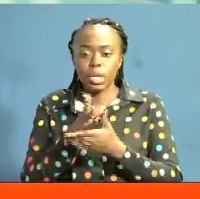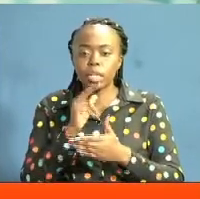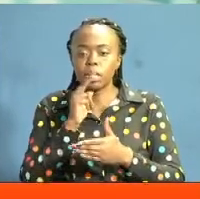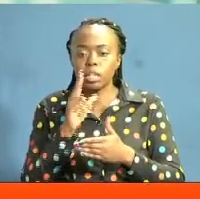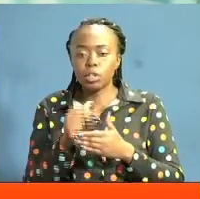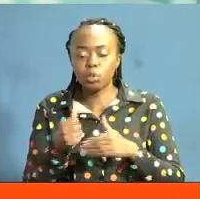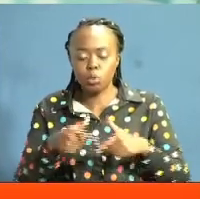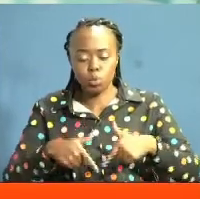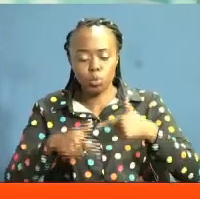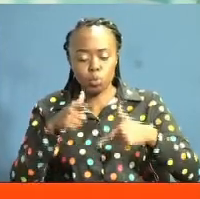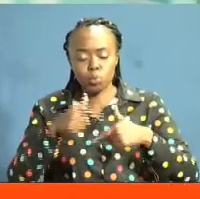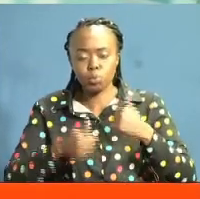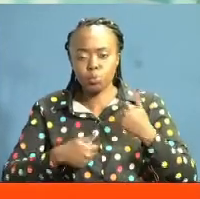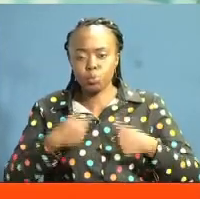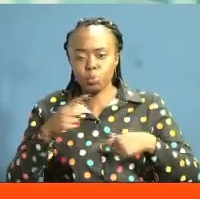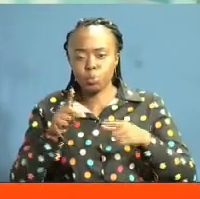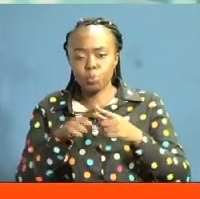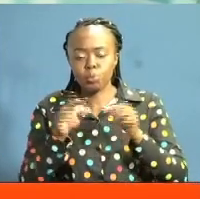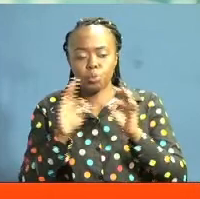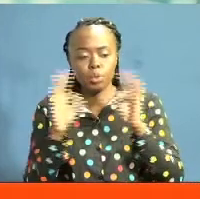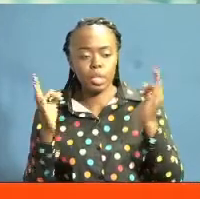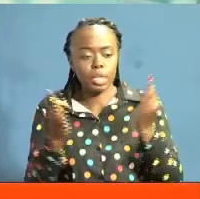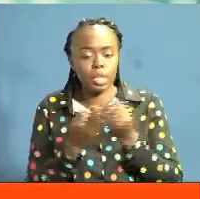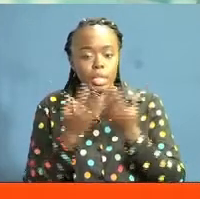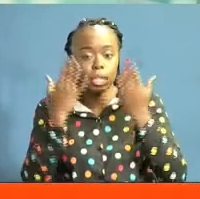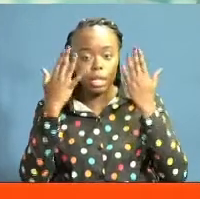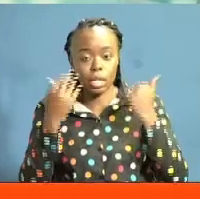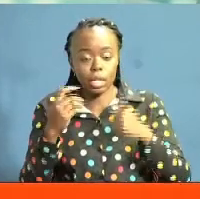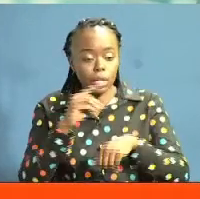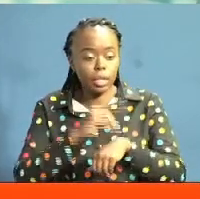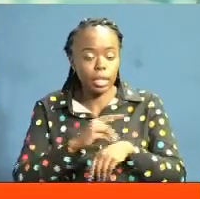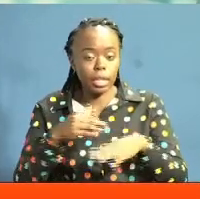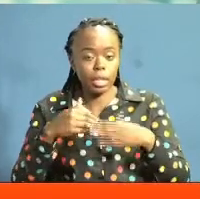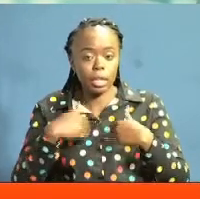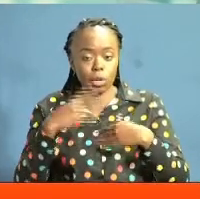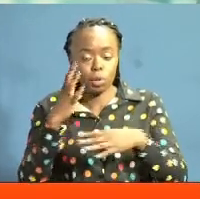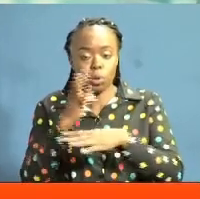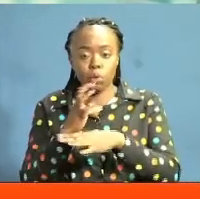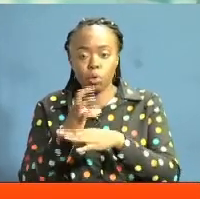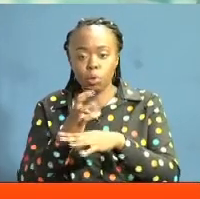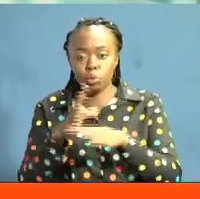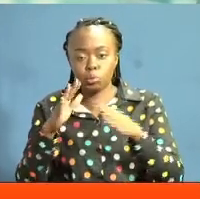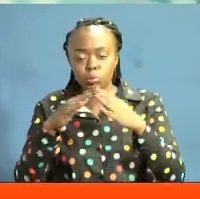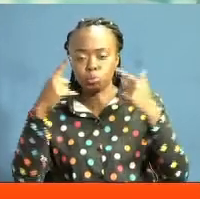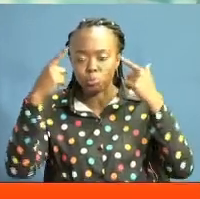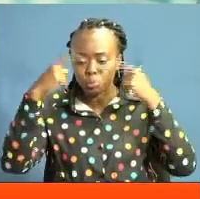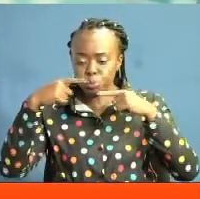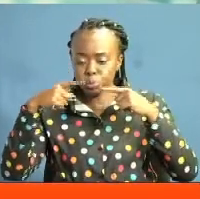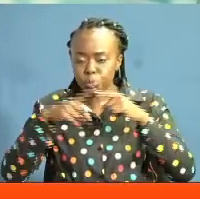limit ourselves to our families. Right. Nowadays, we have the church, we have the temple,